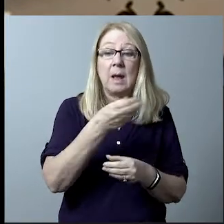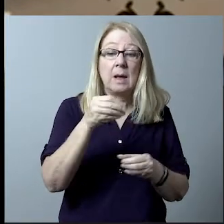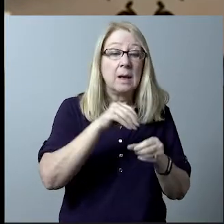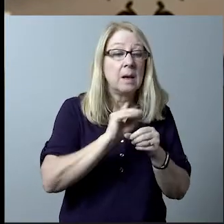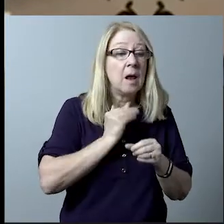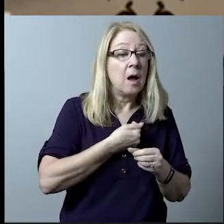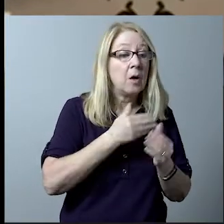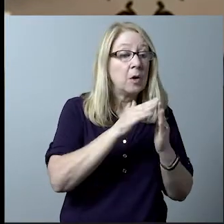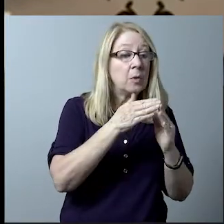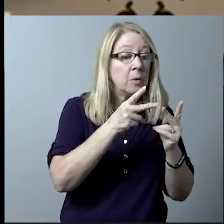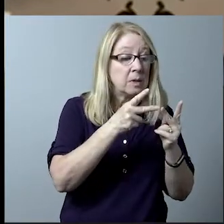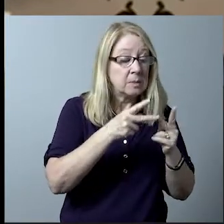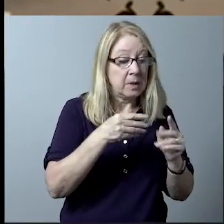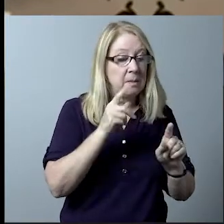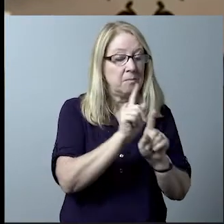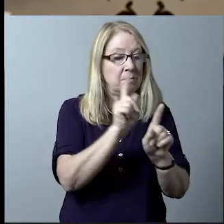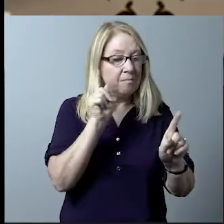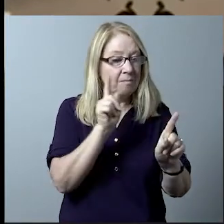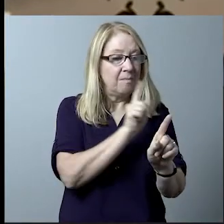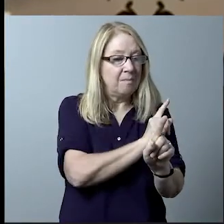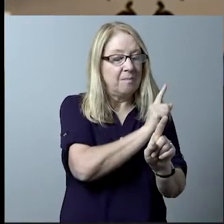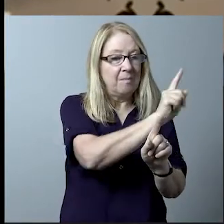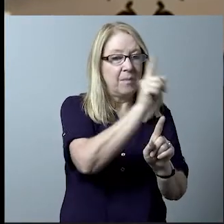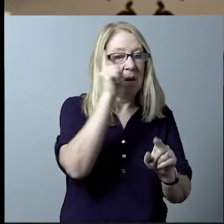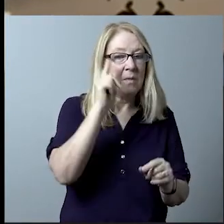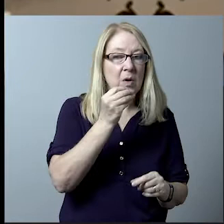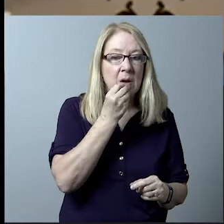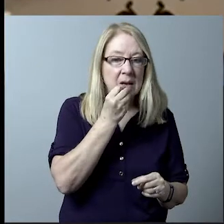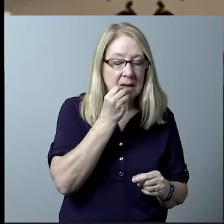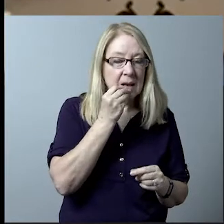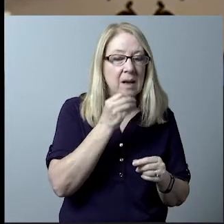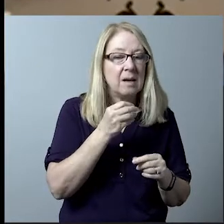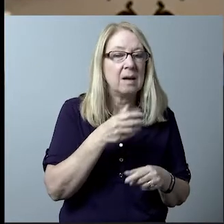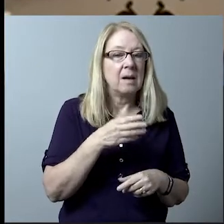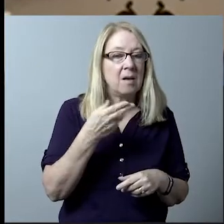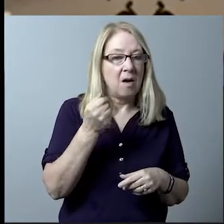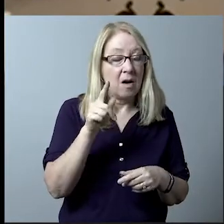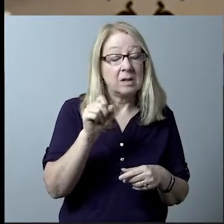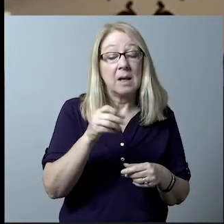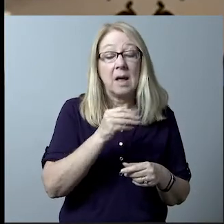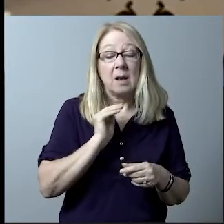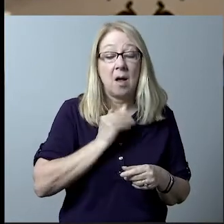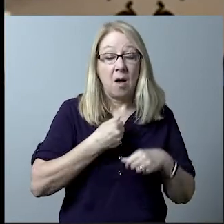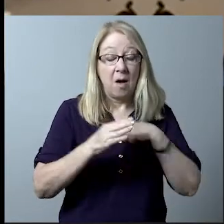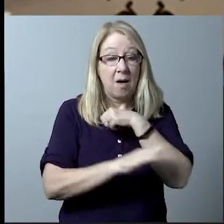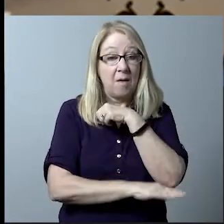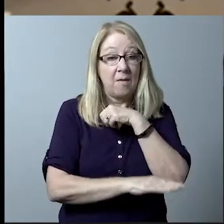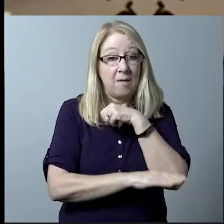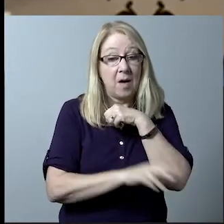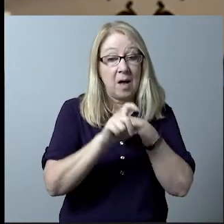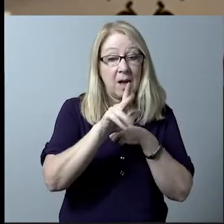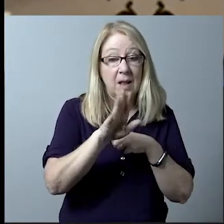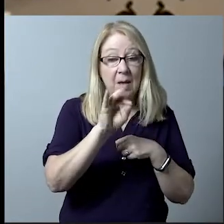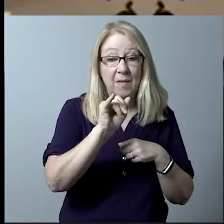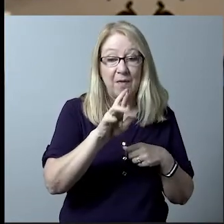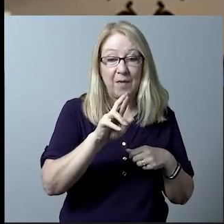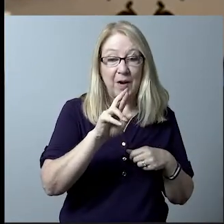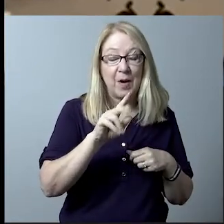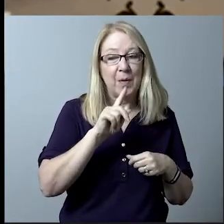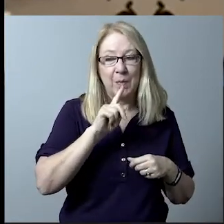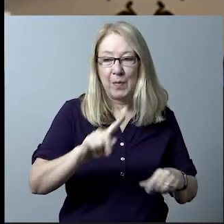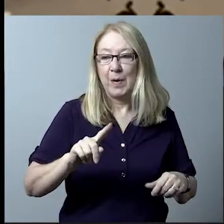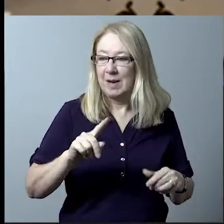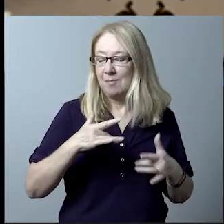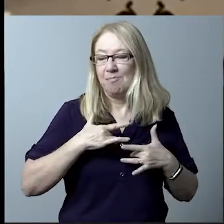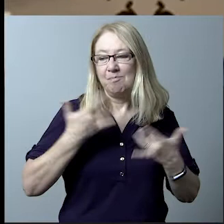in the communal spaces of our residence halls and dining halls. I'm encouraged that our fall student club fair was just as